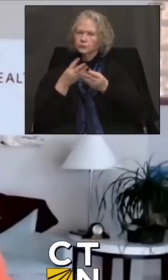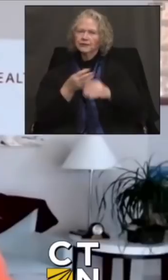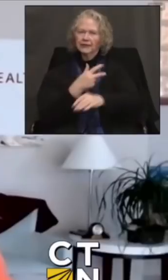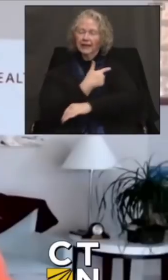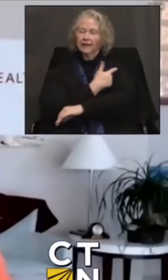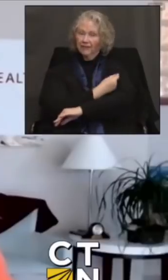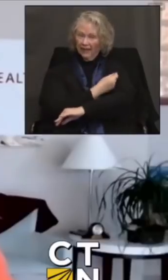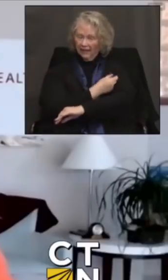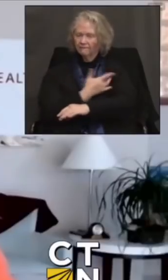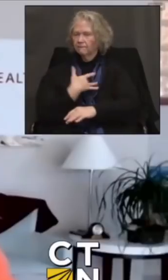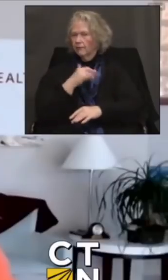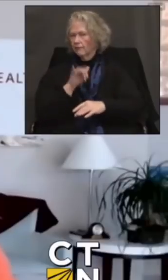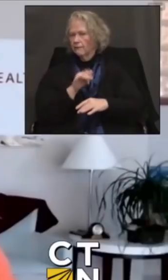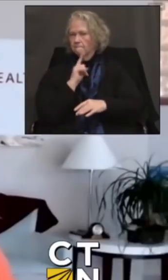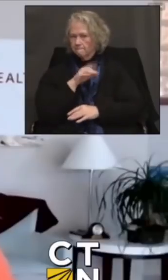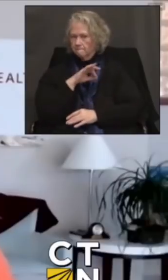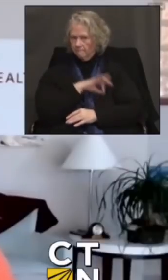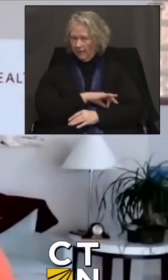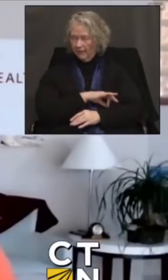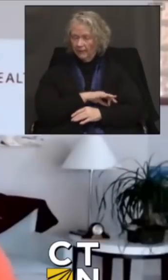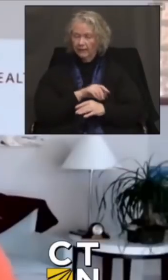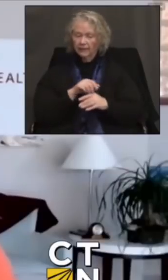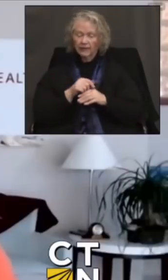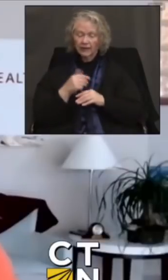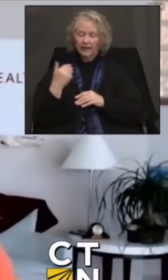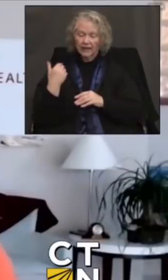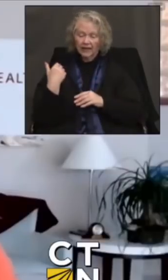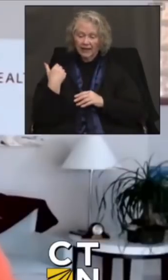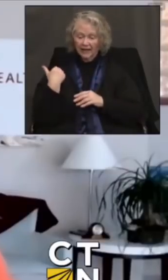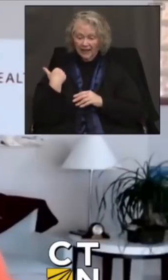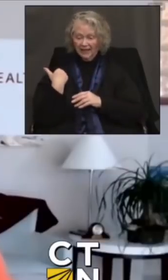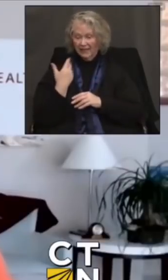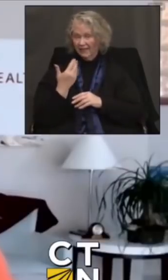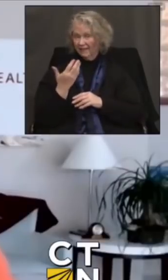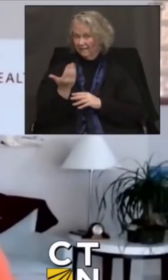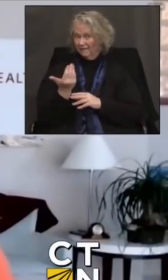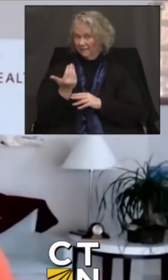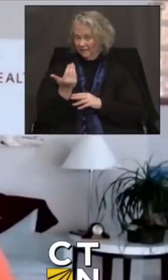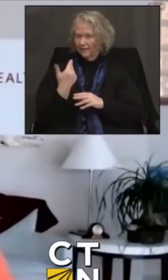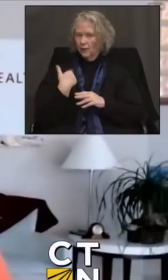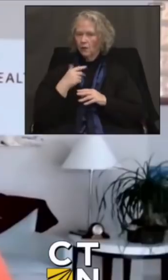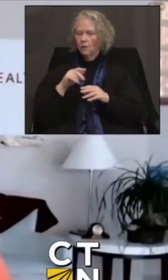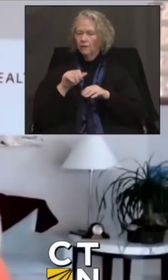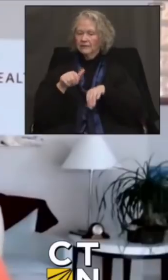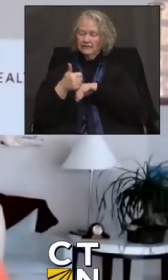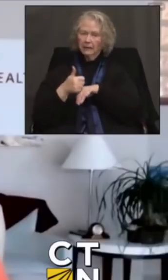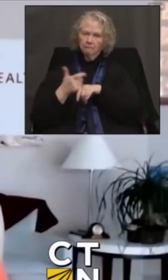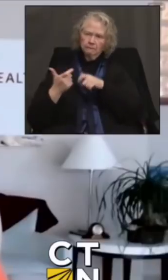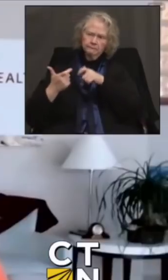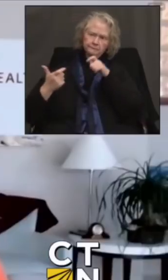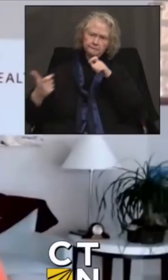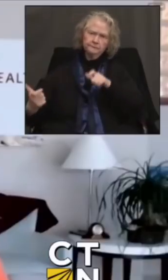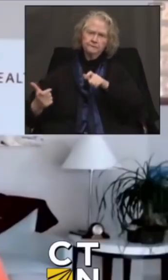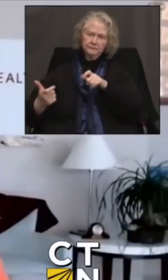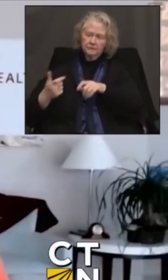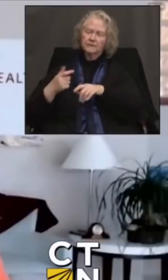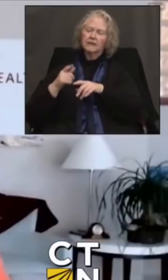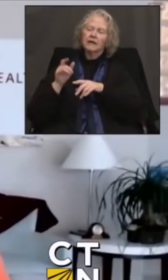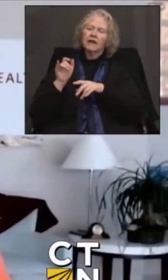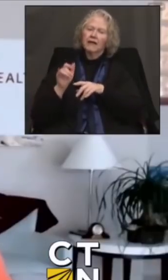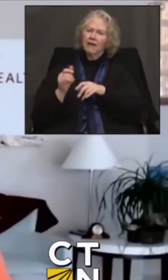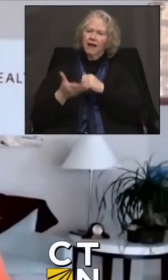a lot. And on the 15th of the month, we opened up a second mega site, and Building Land Technology helped us to do